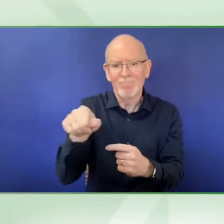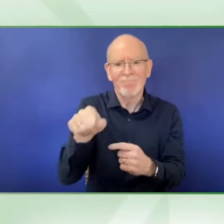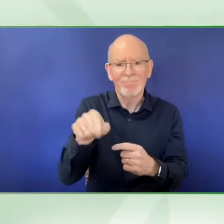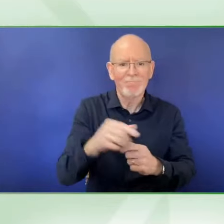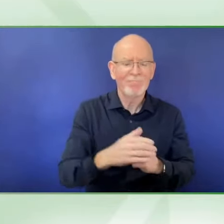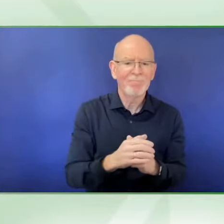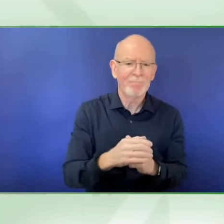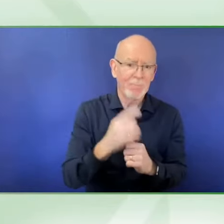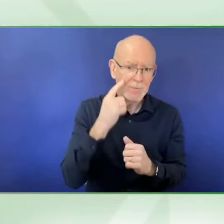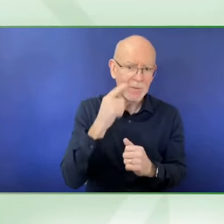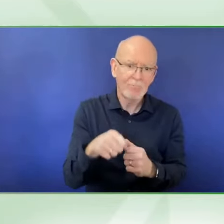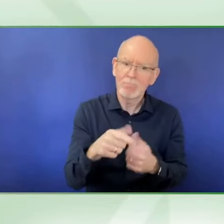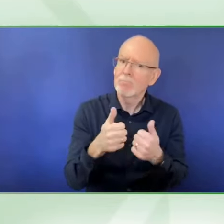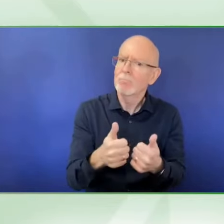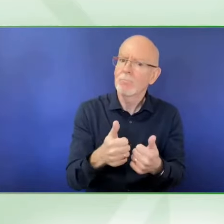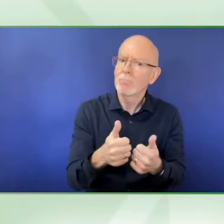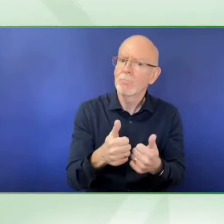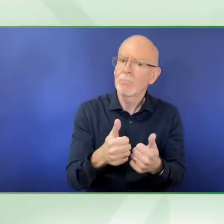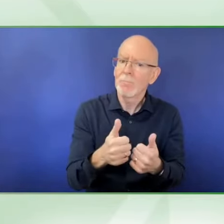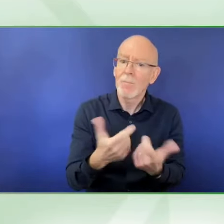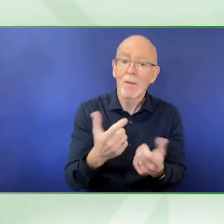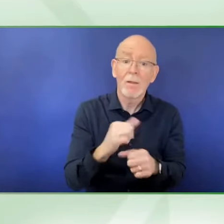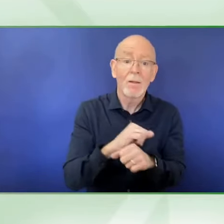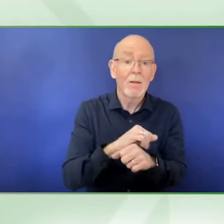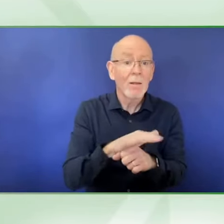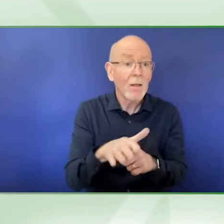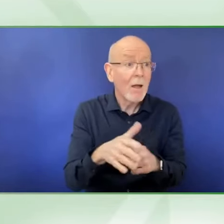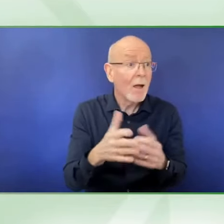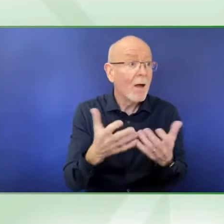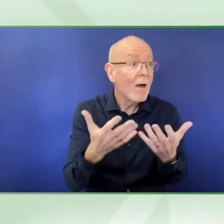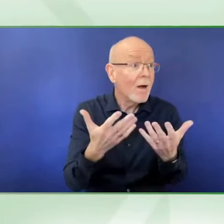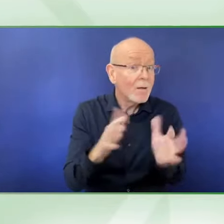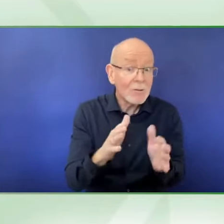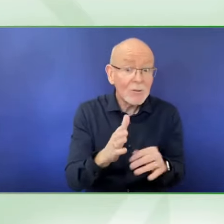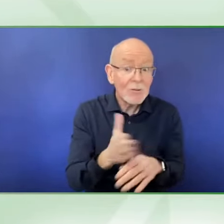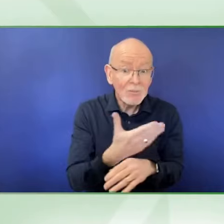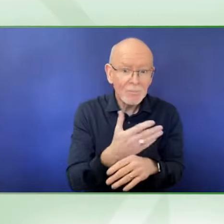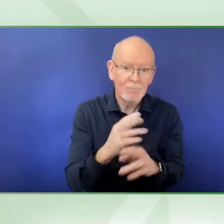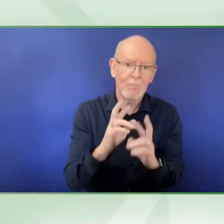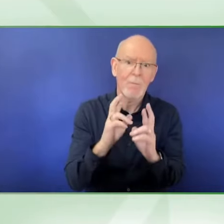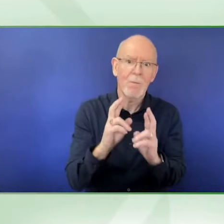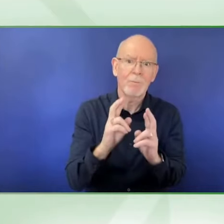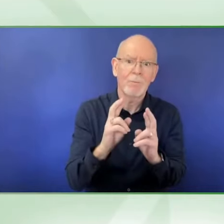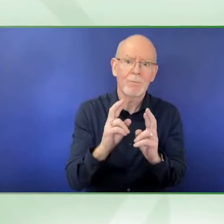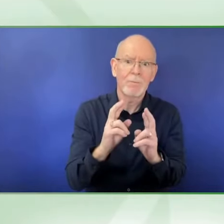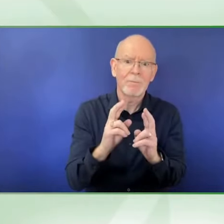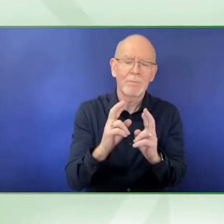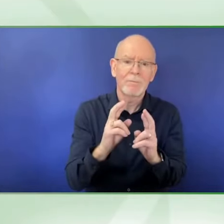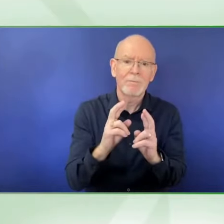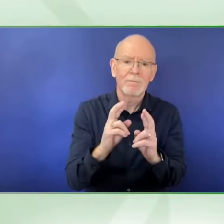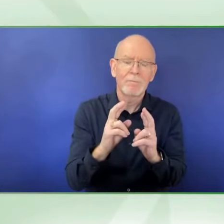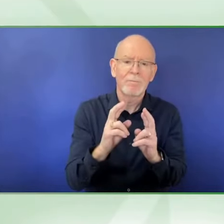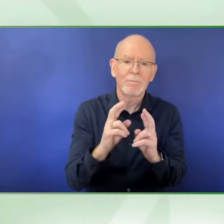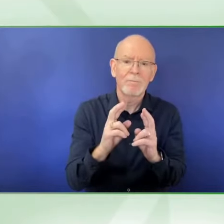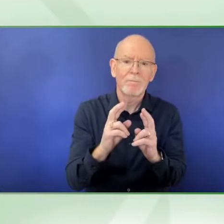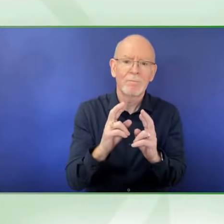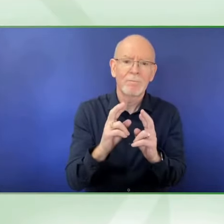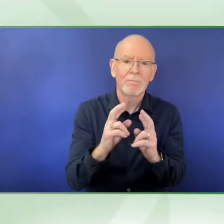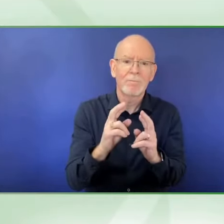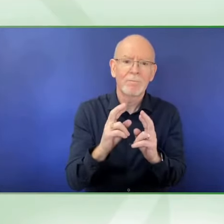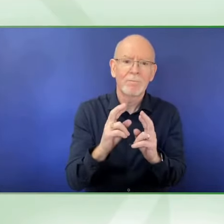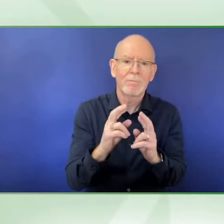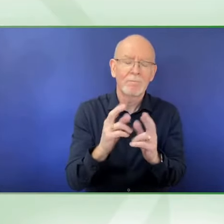And otherwise, I don't know, I've been working a lot on trying to contact the schools of people